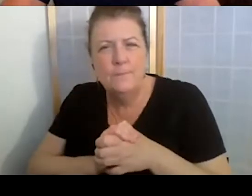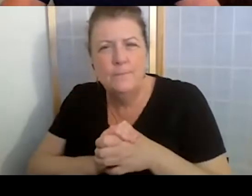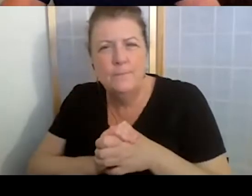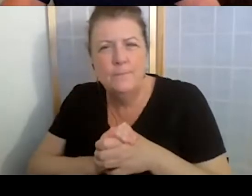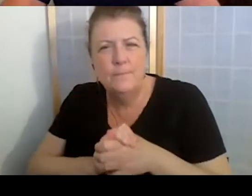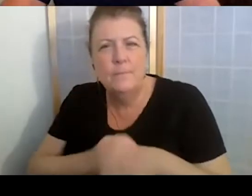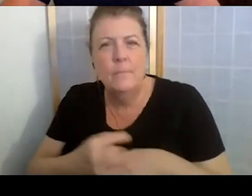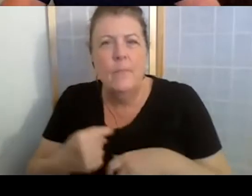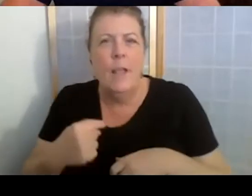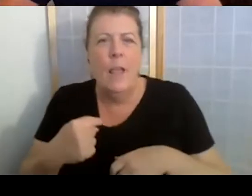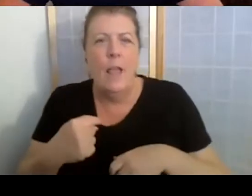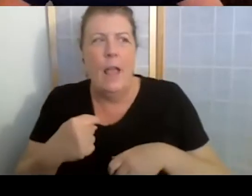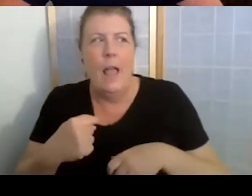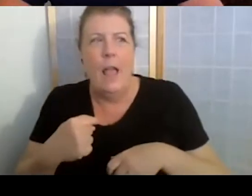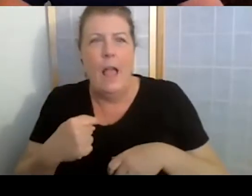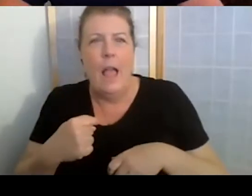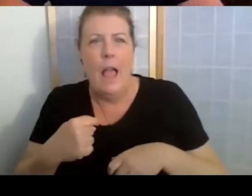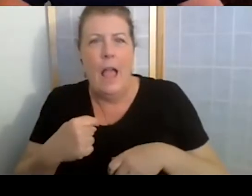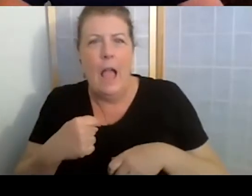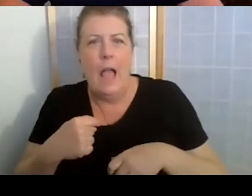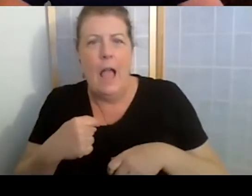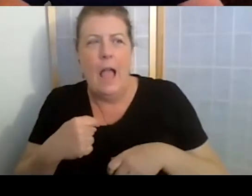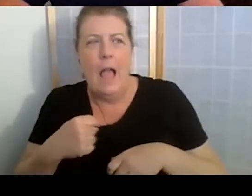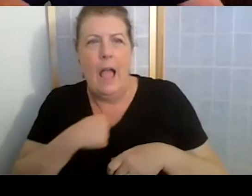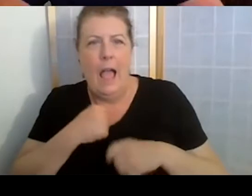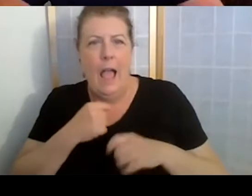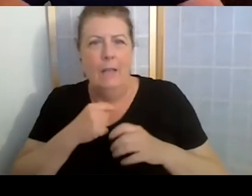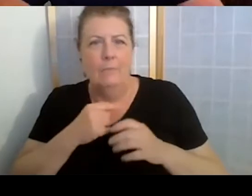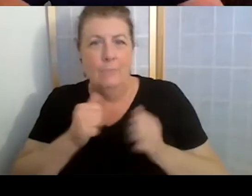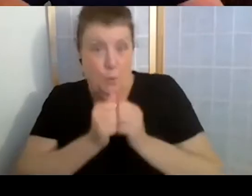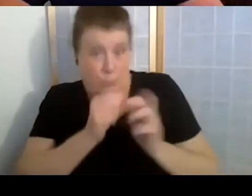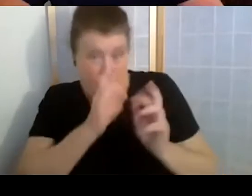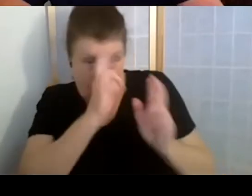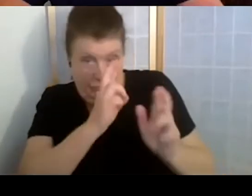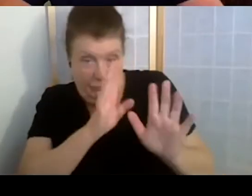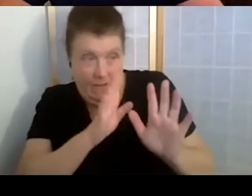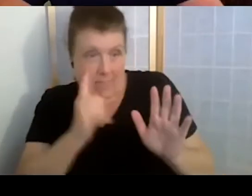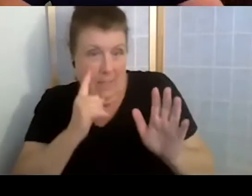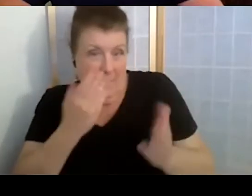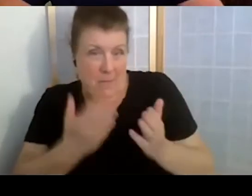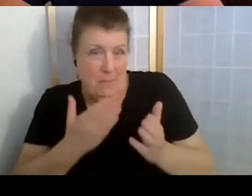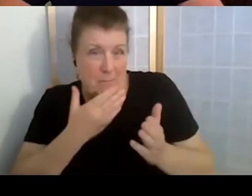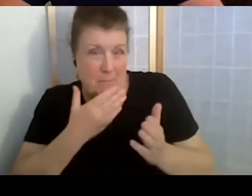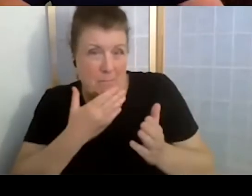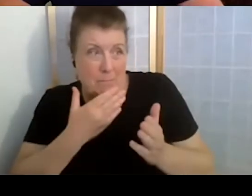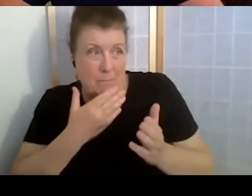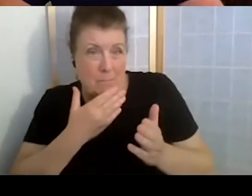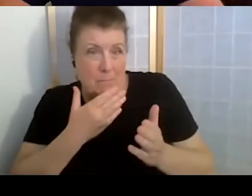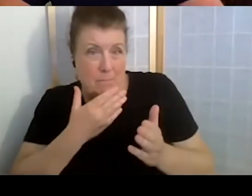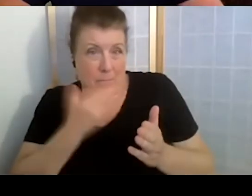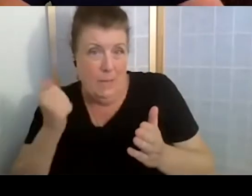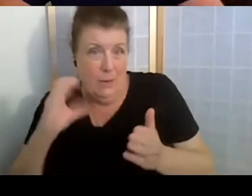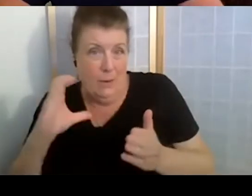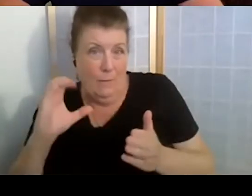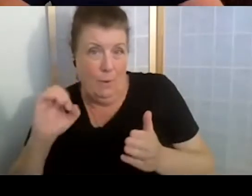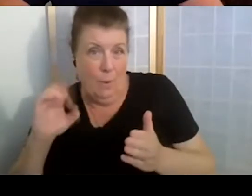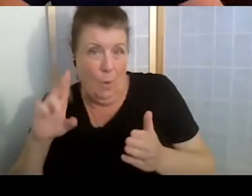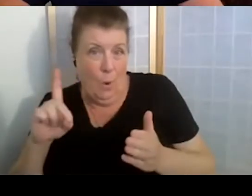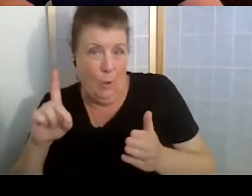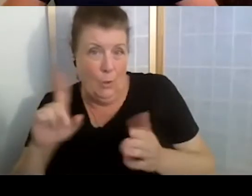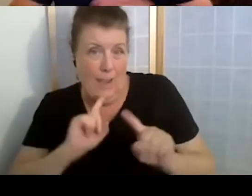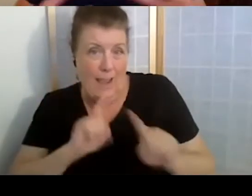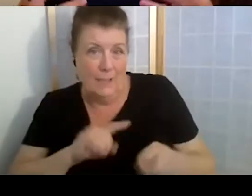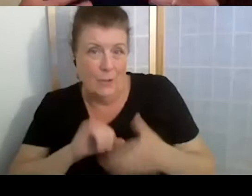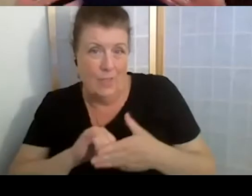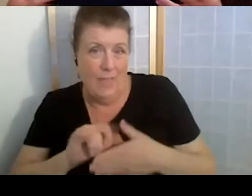I respectfully actually think that maybe that question is better answered than by Cord than by me,